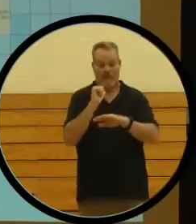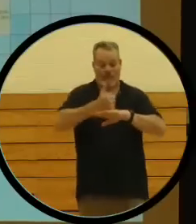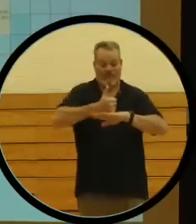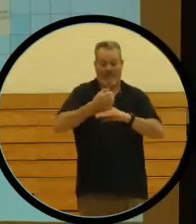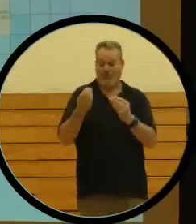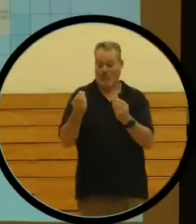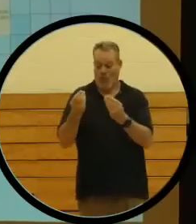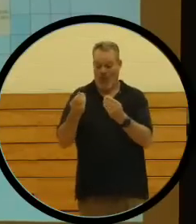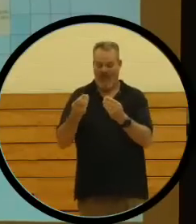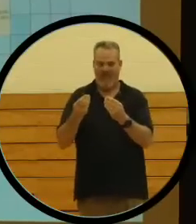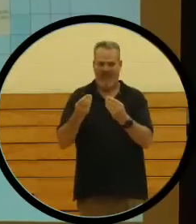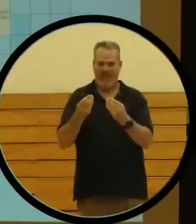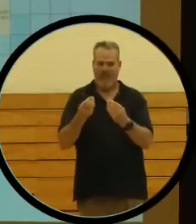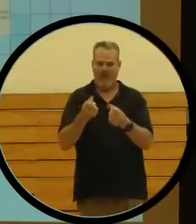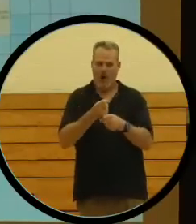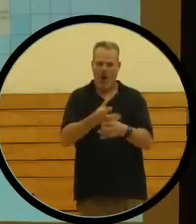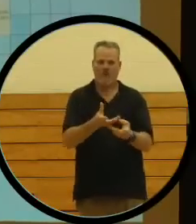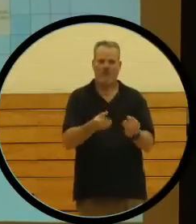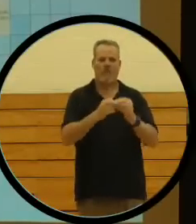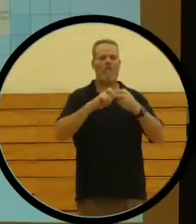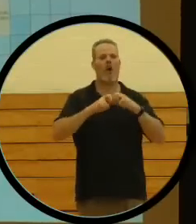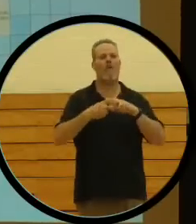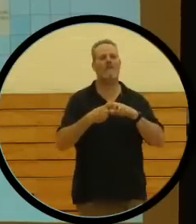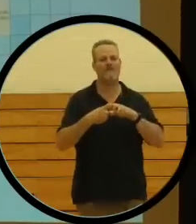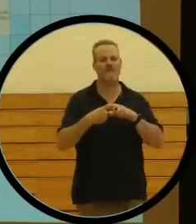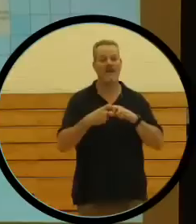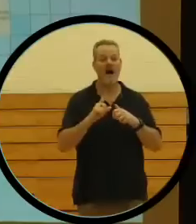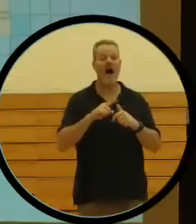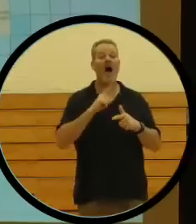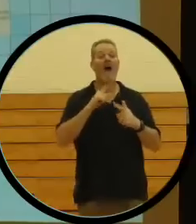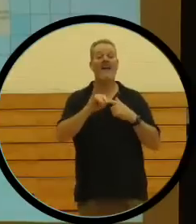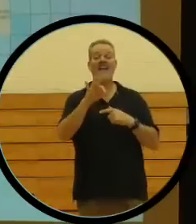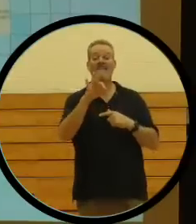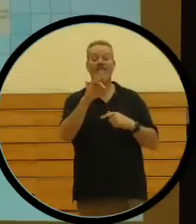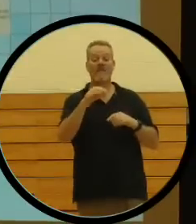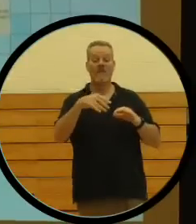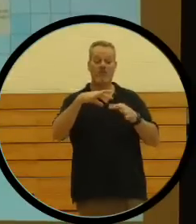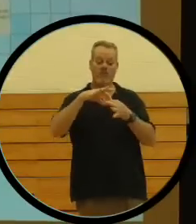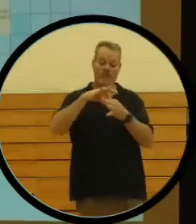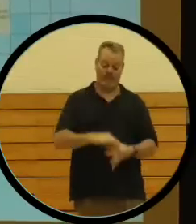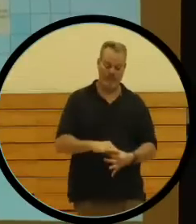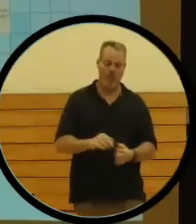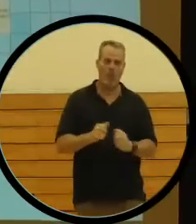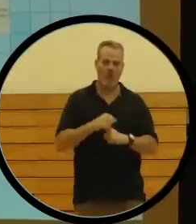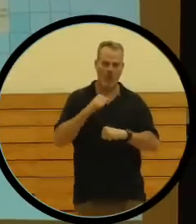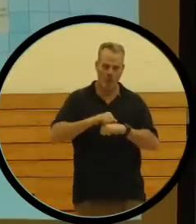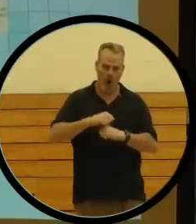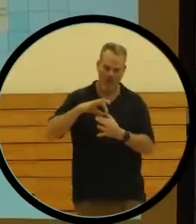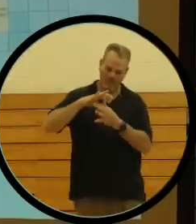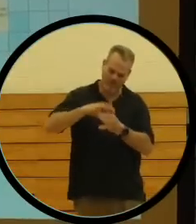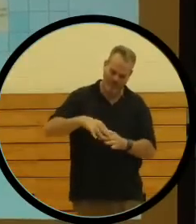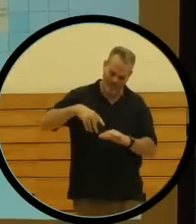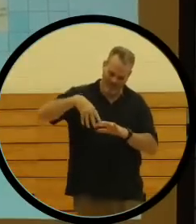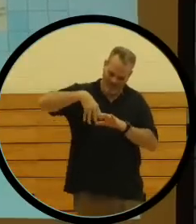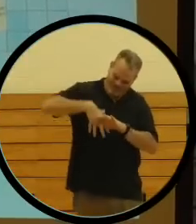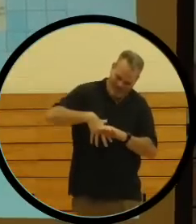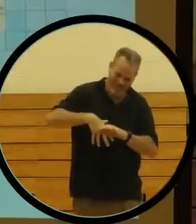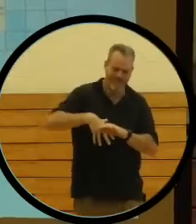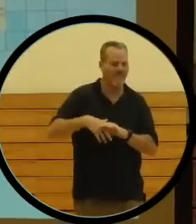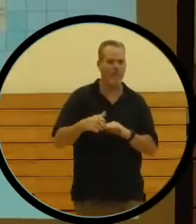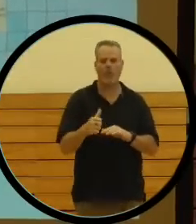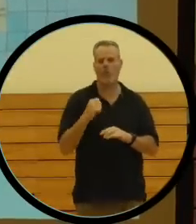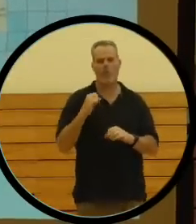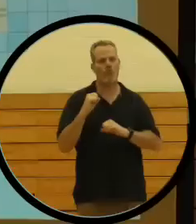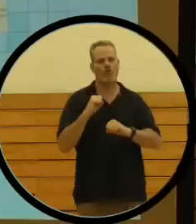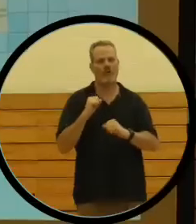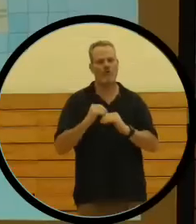soil makes it more problematic unless you've anchored the foundation all the way down to rock, right? If you're anchored to the rock, then you won't shake